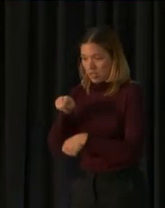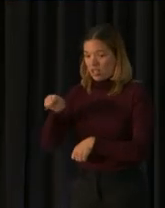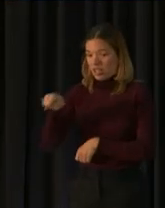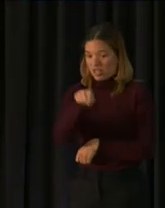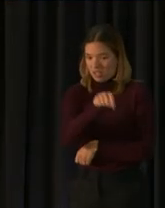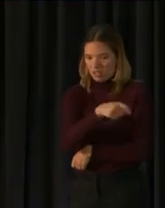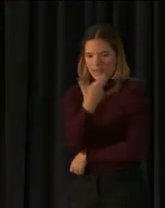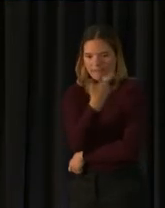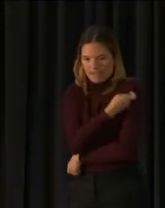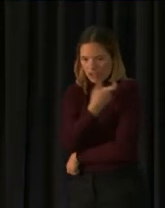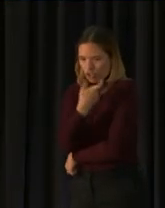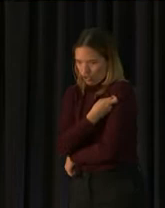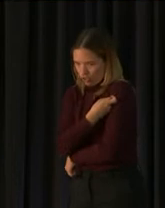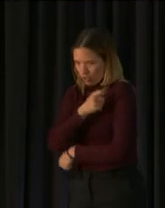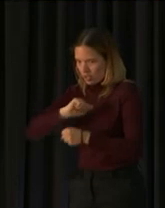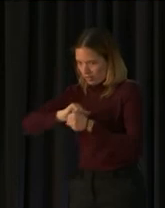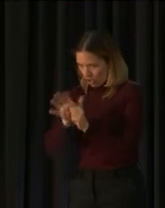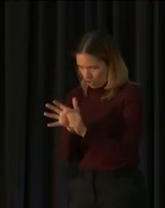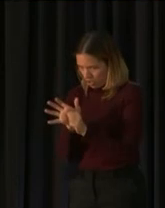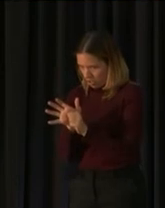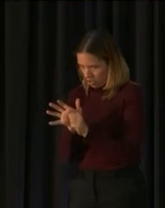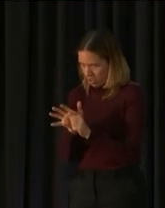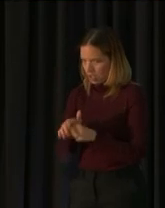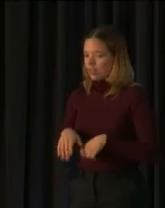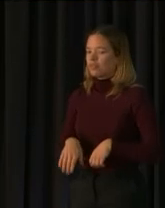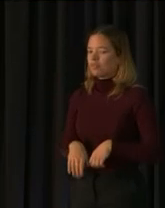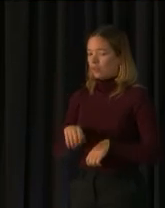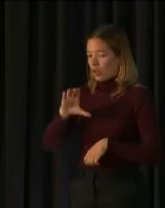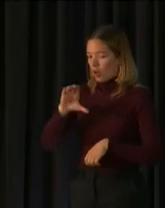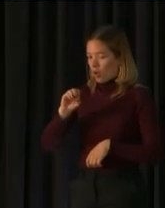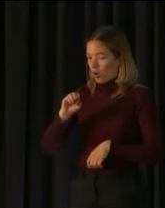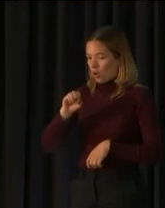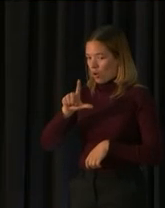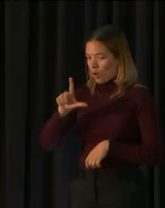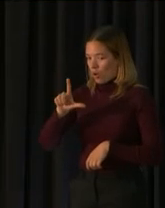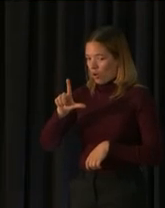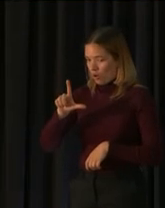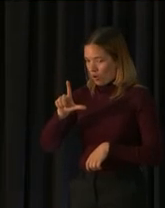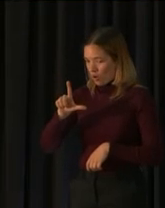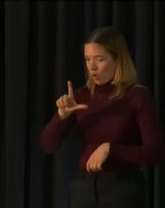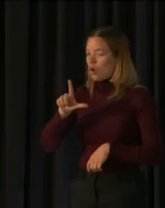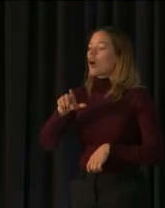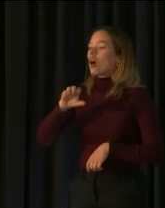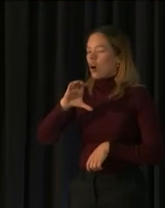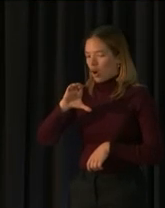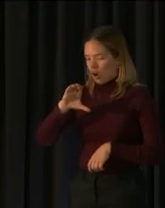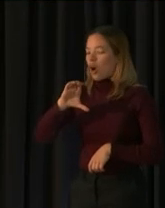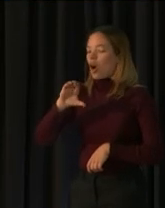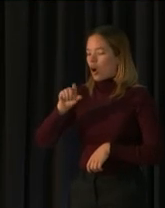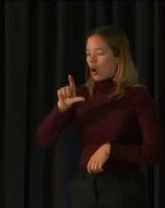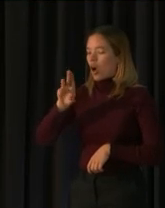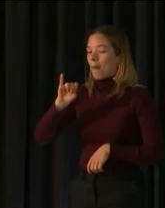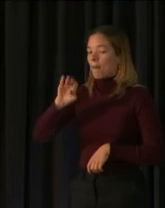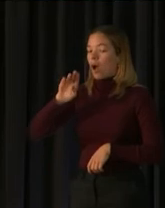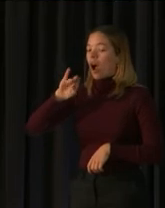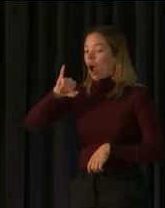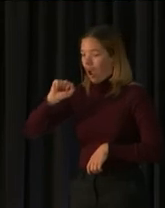open for DCPS and are supporting our vaccination efforts. They're open Tuesday, Wednesdays, Thursdays, and Saturdays. So please take